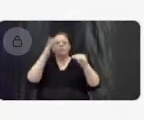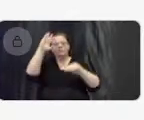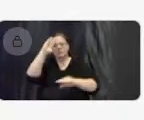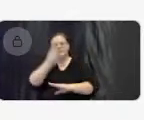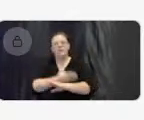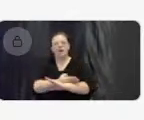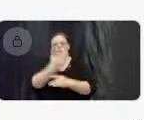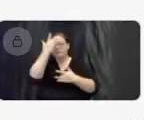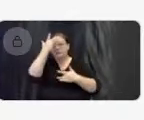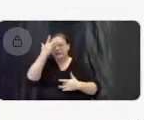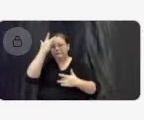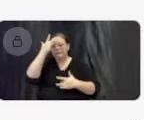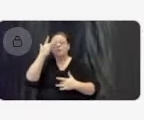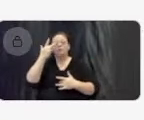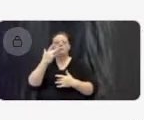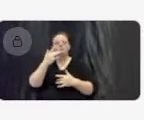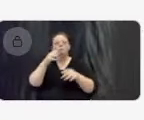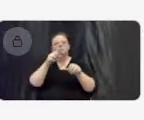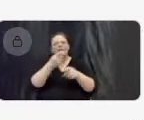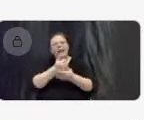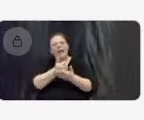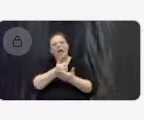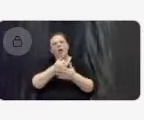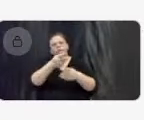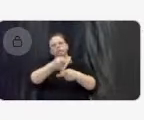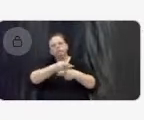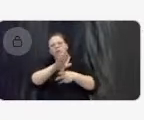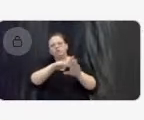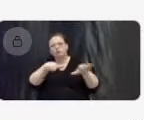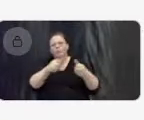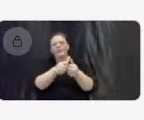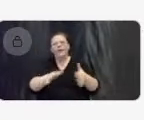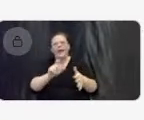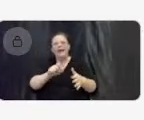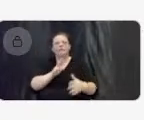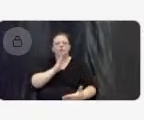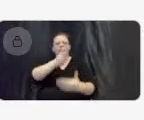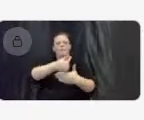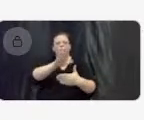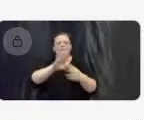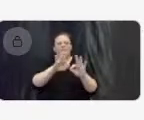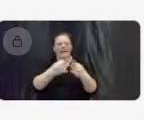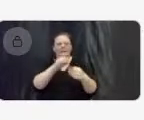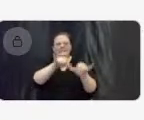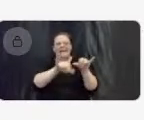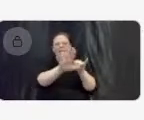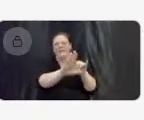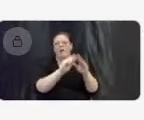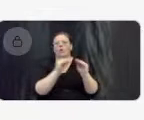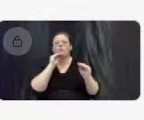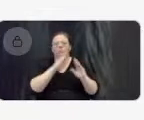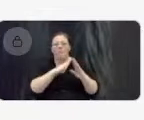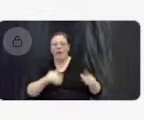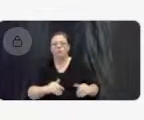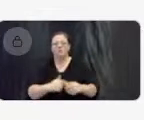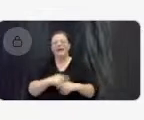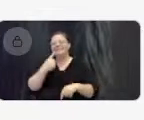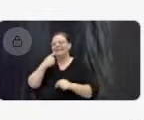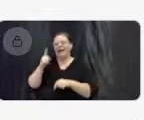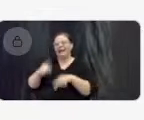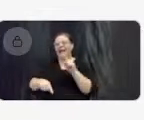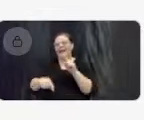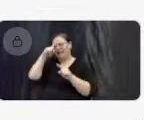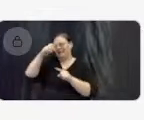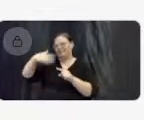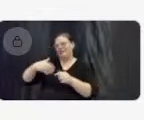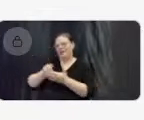is ill and help take care of his children without having to impose on the family and stay at their home. I told her I couldn't do it because I'm not